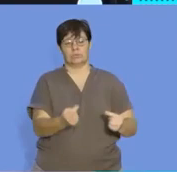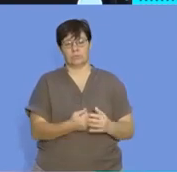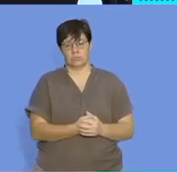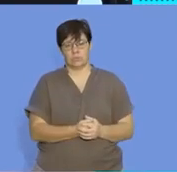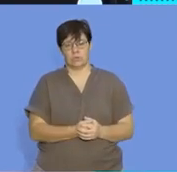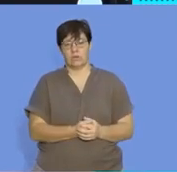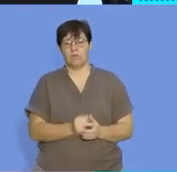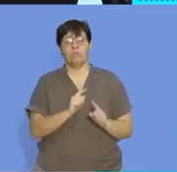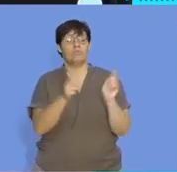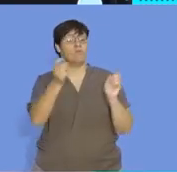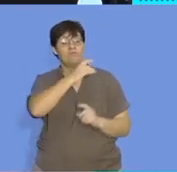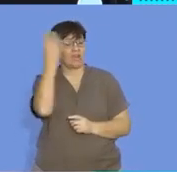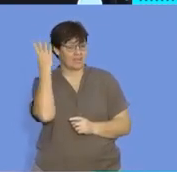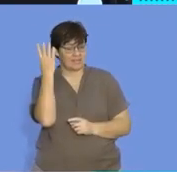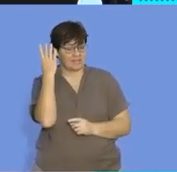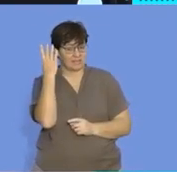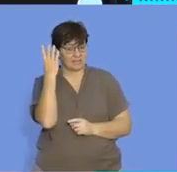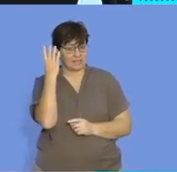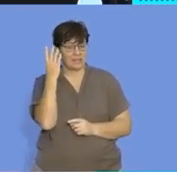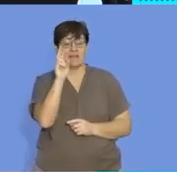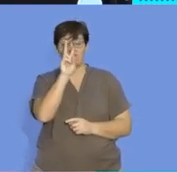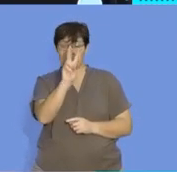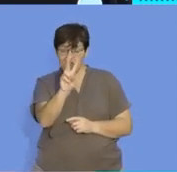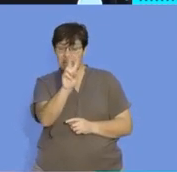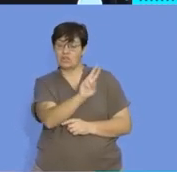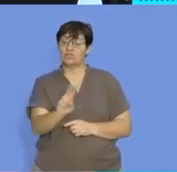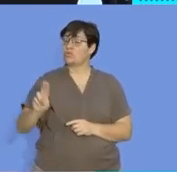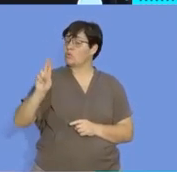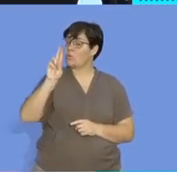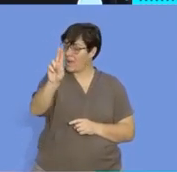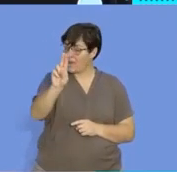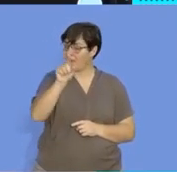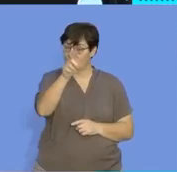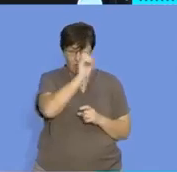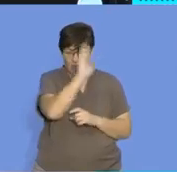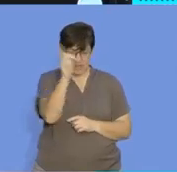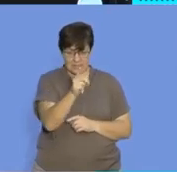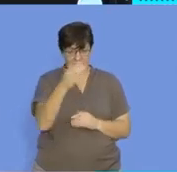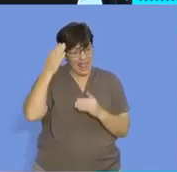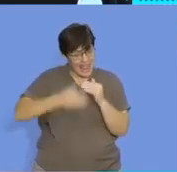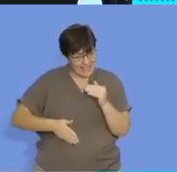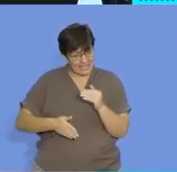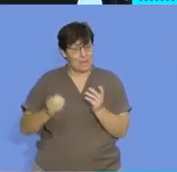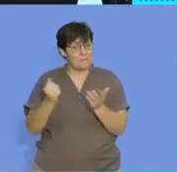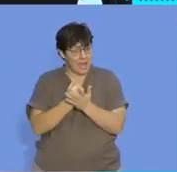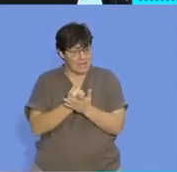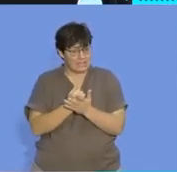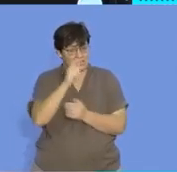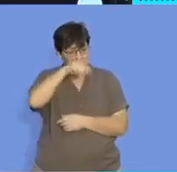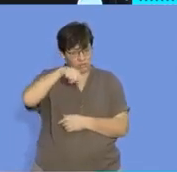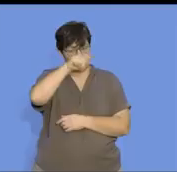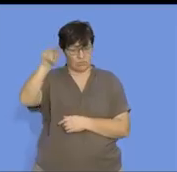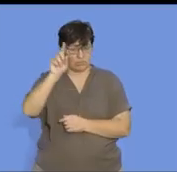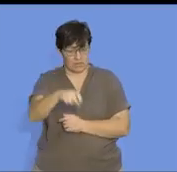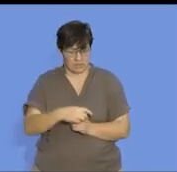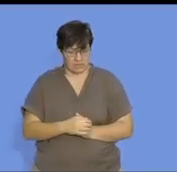don't forget, it's v squared. When you get to the end, you must square root it. So what I'm